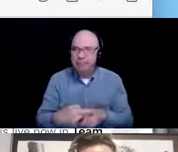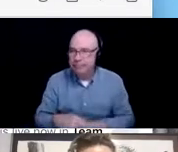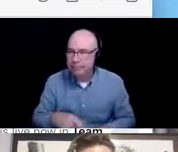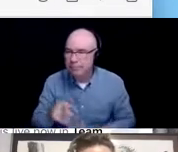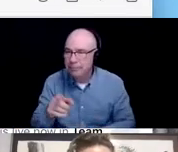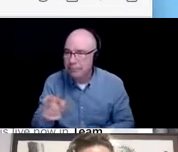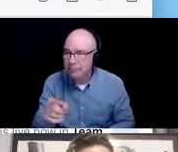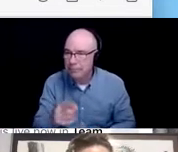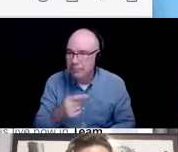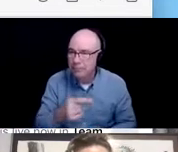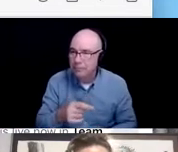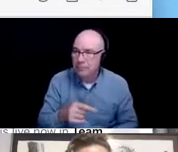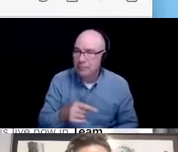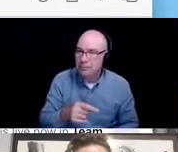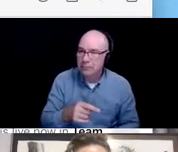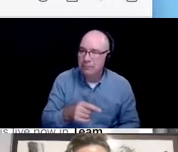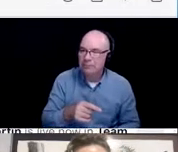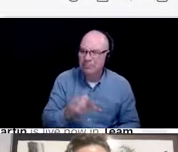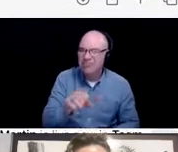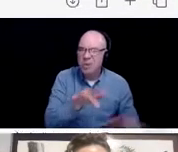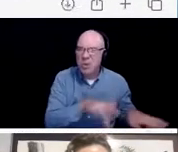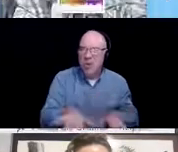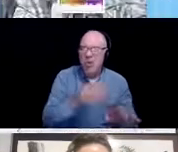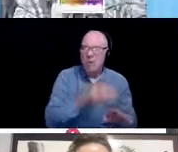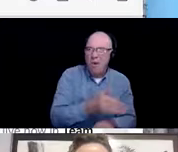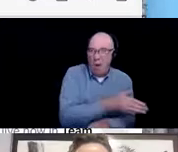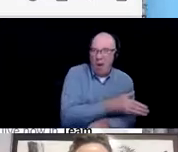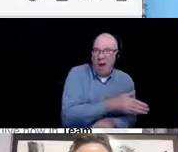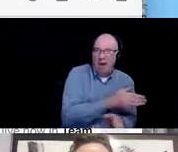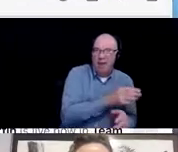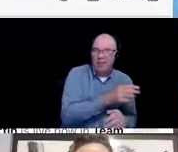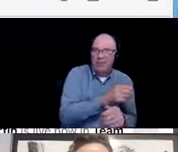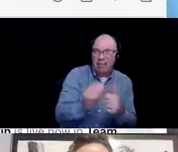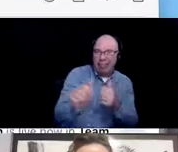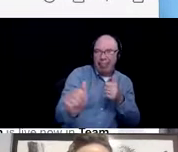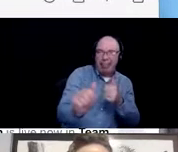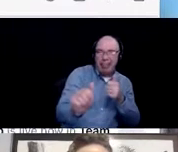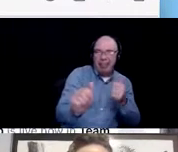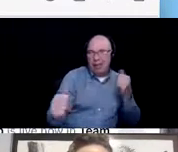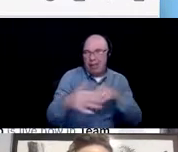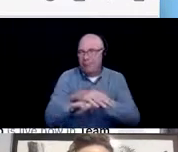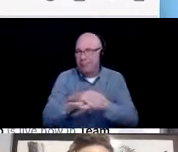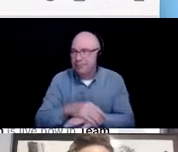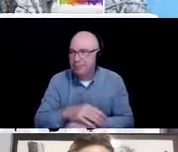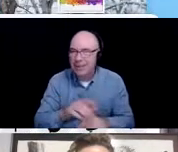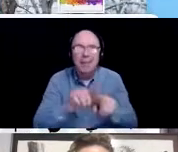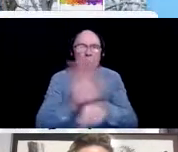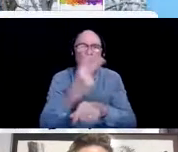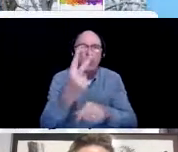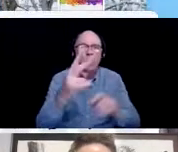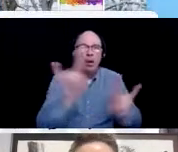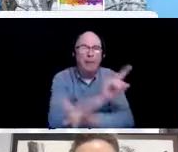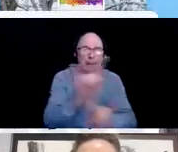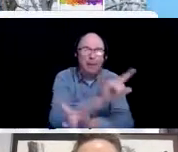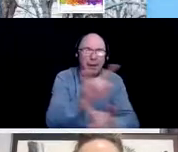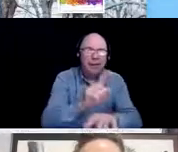right? Bonnie, you're an Emerald. You probably, once you hit Emerald, it's like, oh, that comes first. It's all still here. I'm still with me. It's